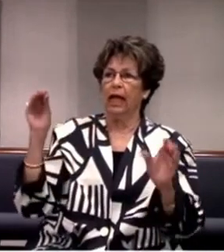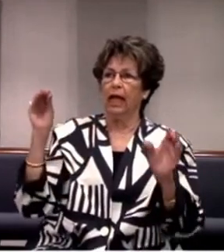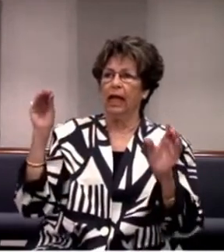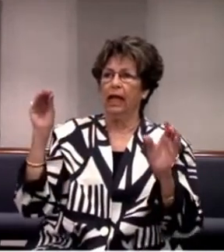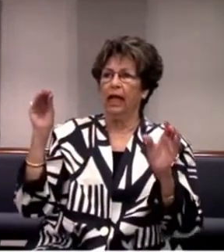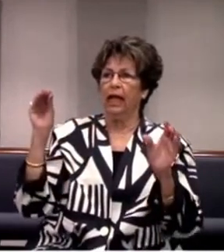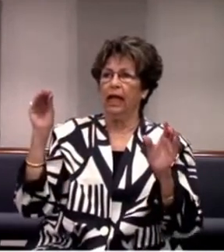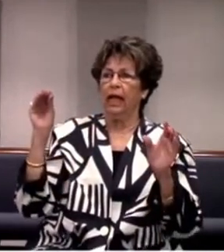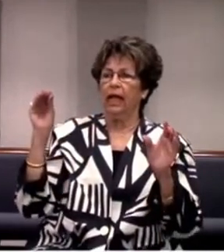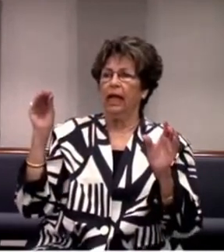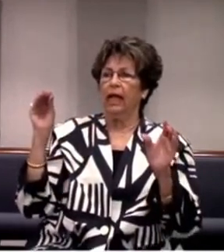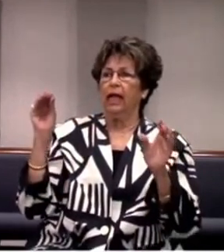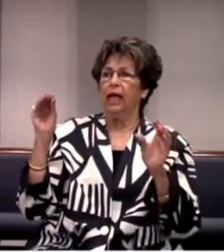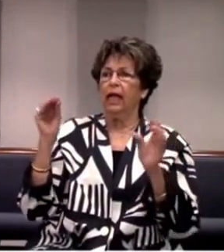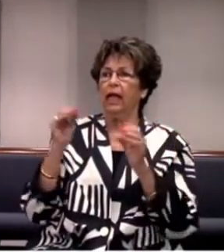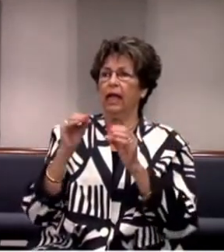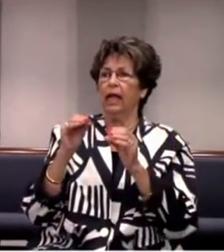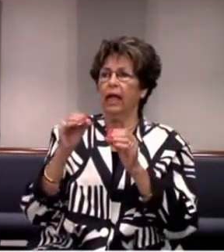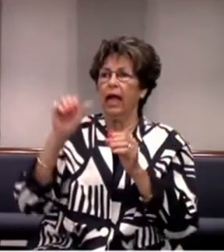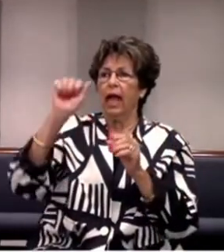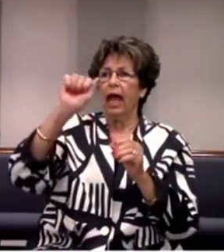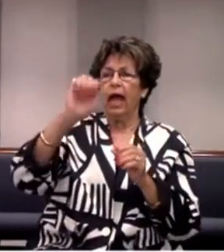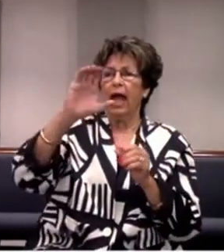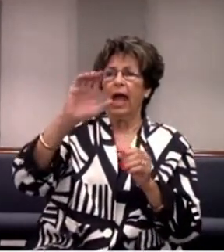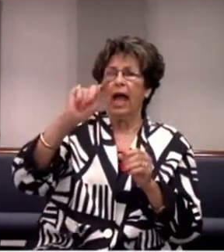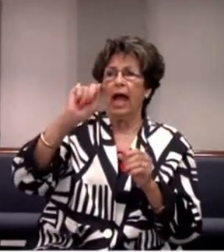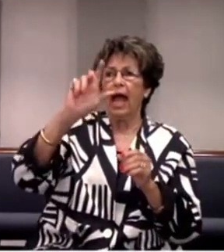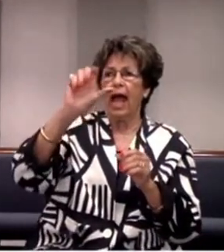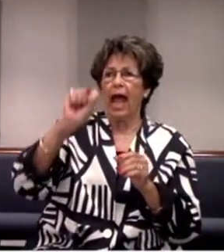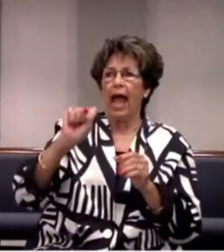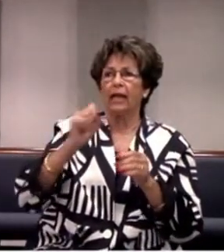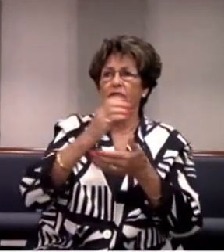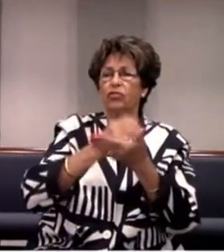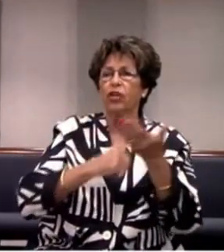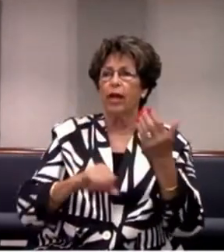Because go, if you would, please, to Acts chapter 11.